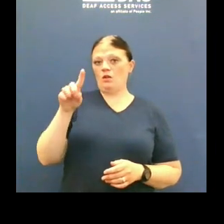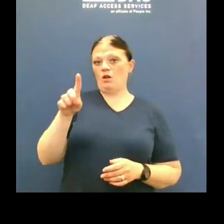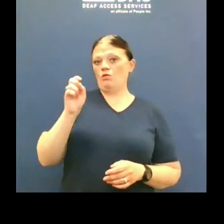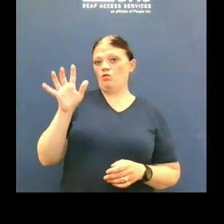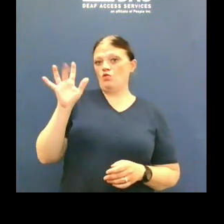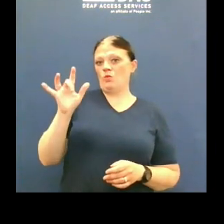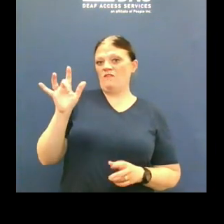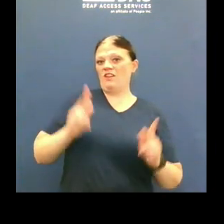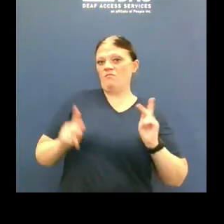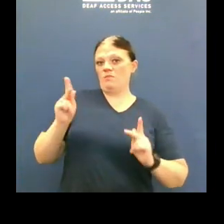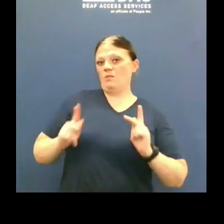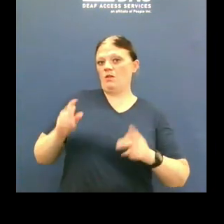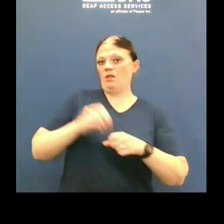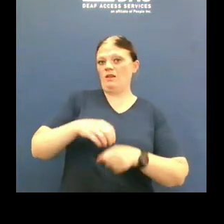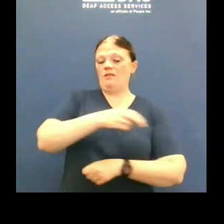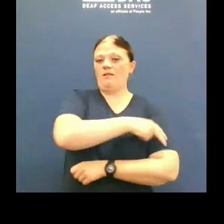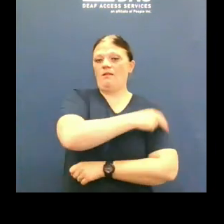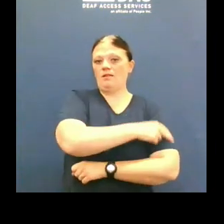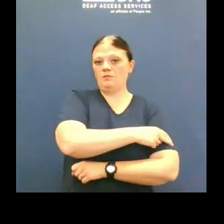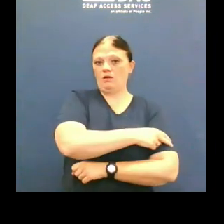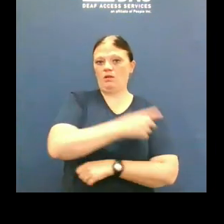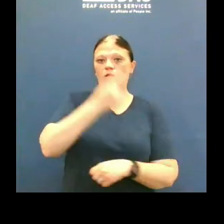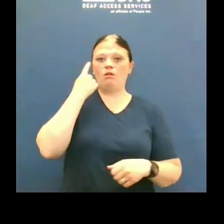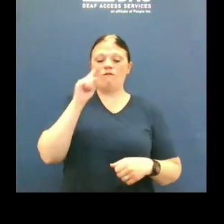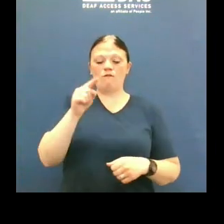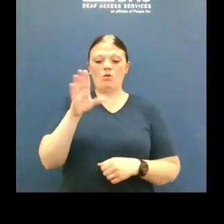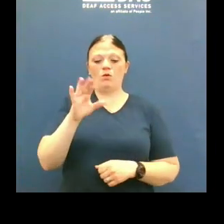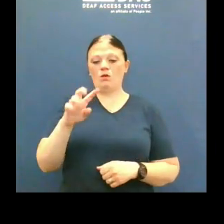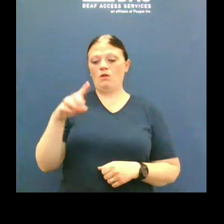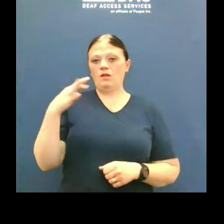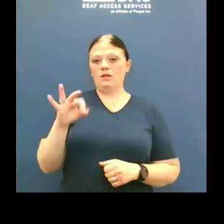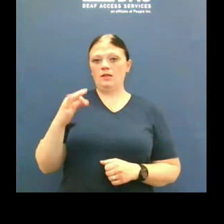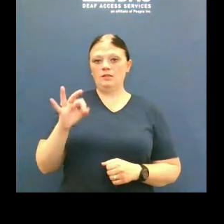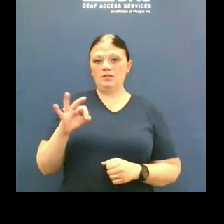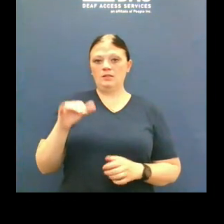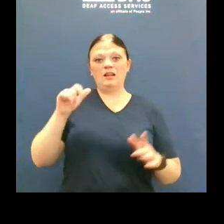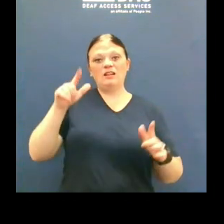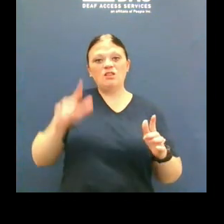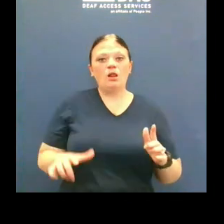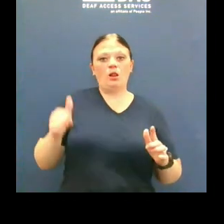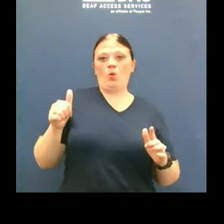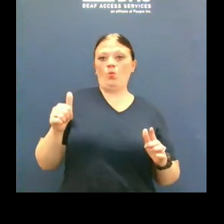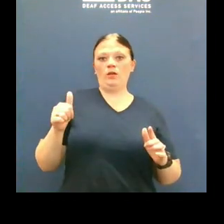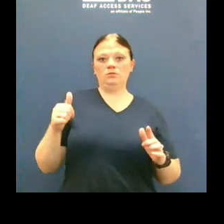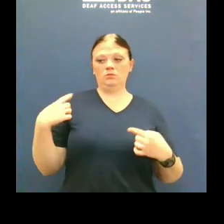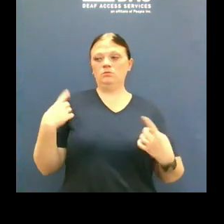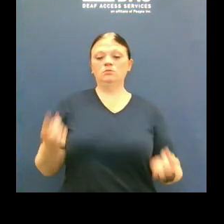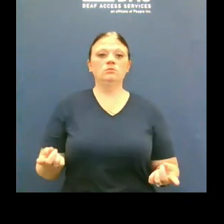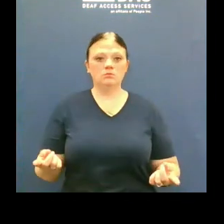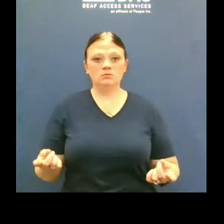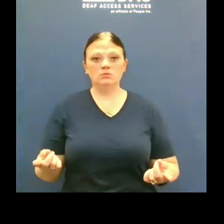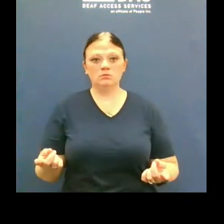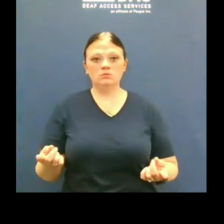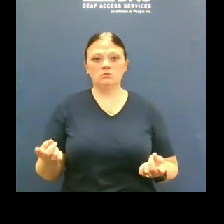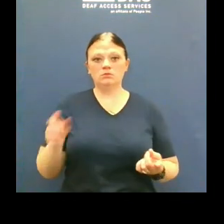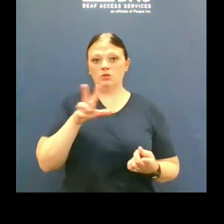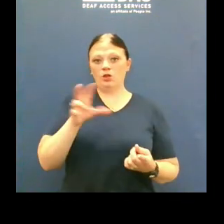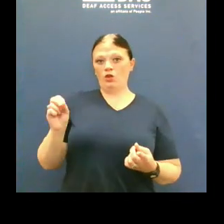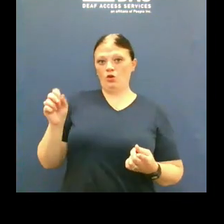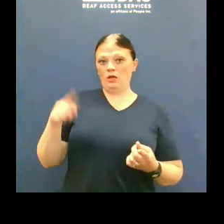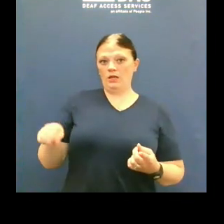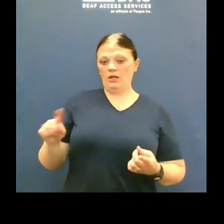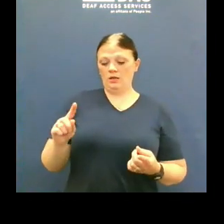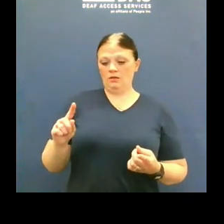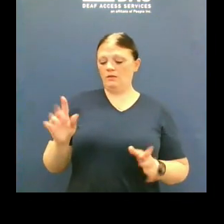125 individuals in hospitals for COVID-19. It's the lowest amount we've had in quite some time. 29 of those